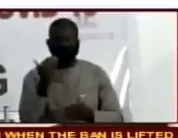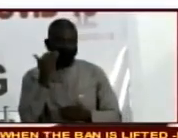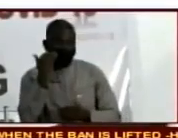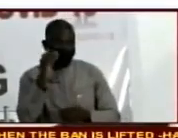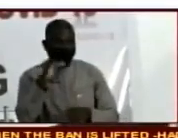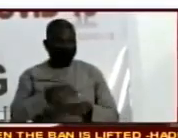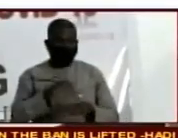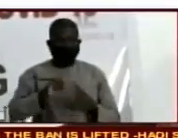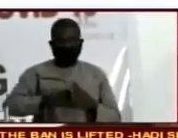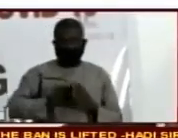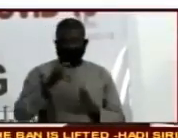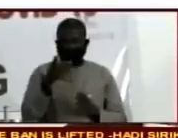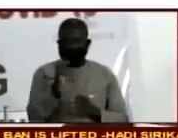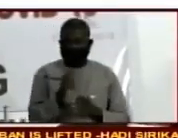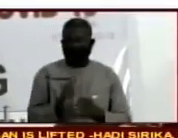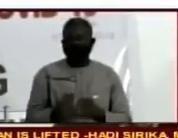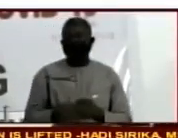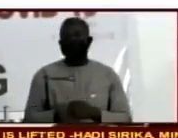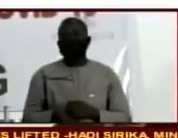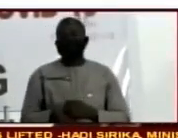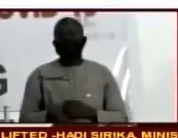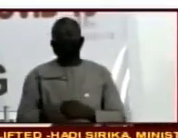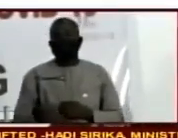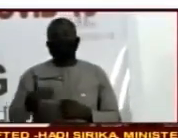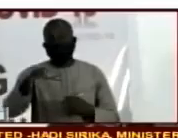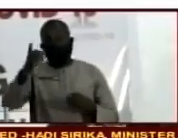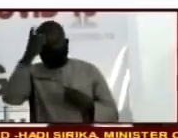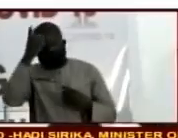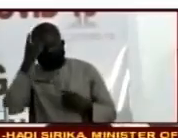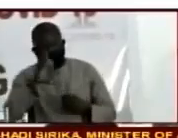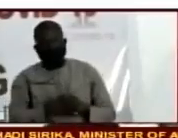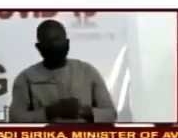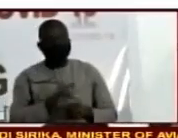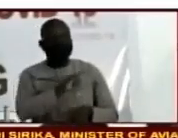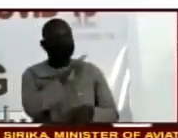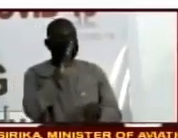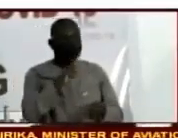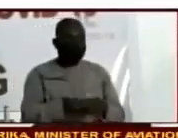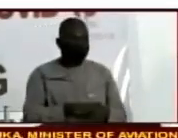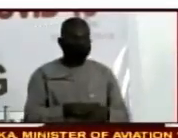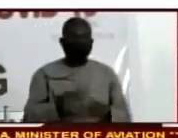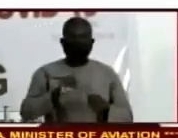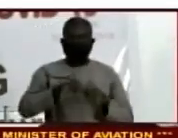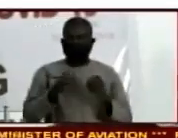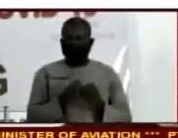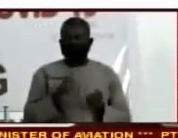pandemic, the National Social Register contained